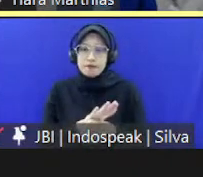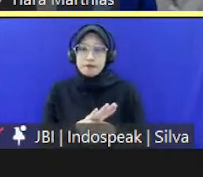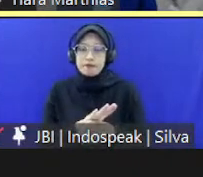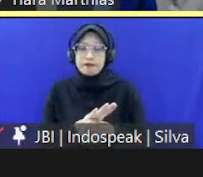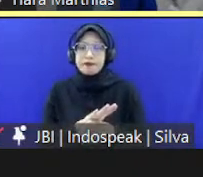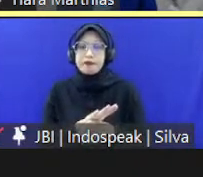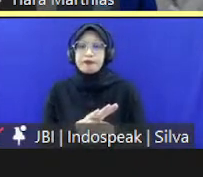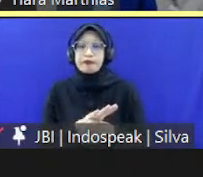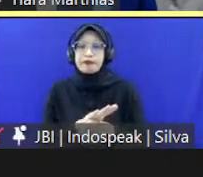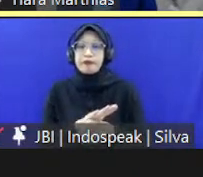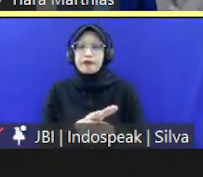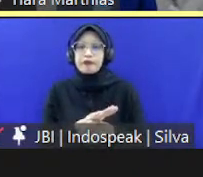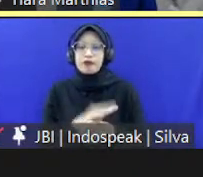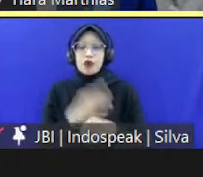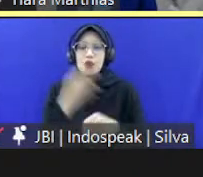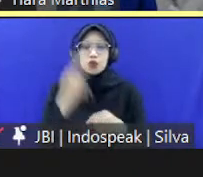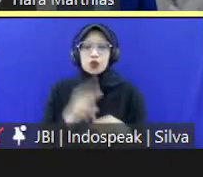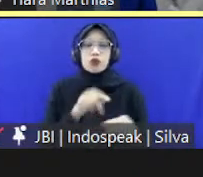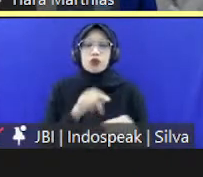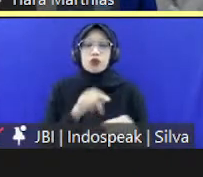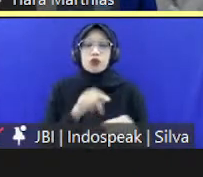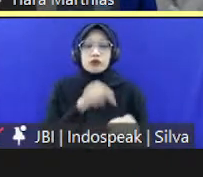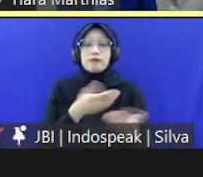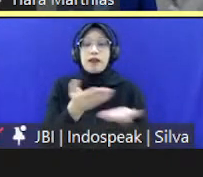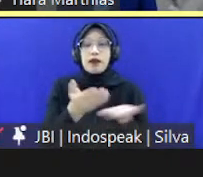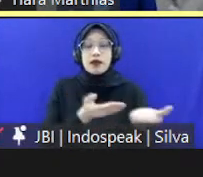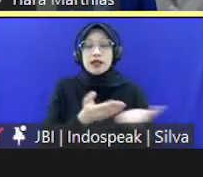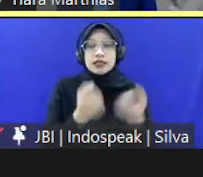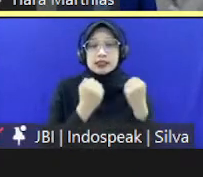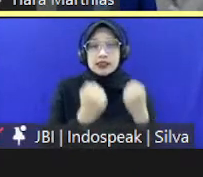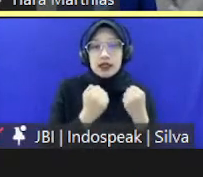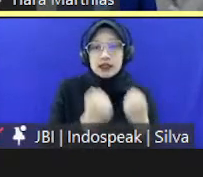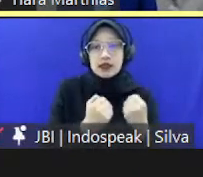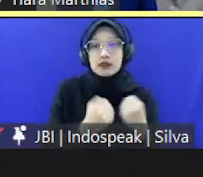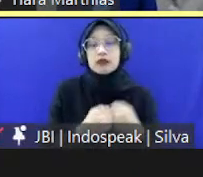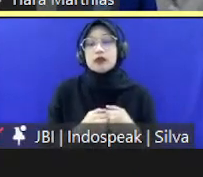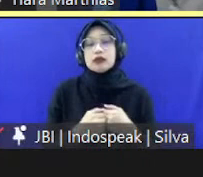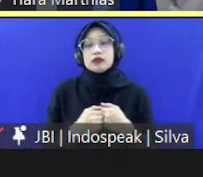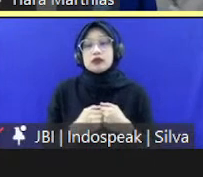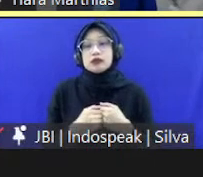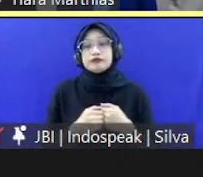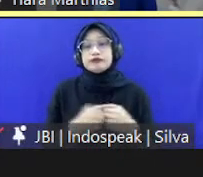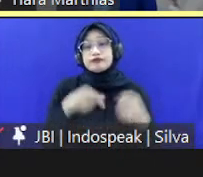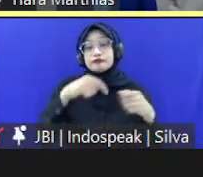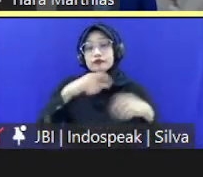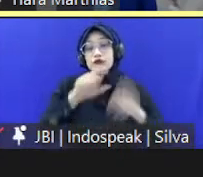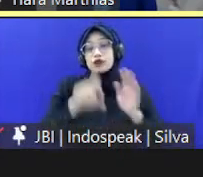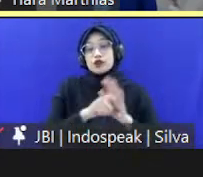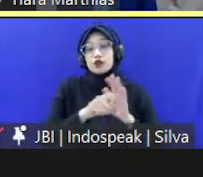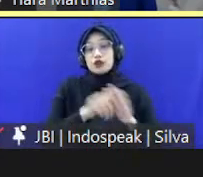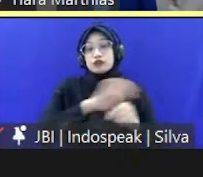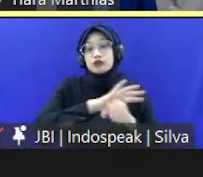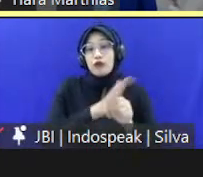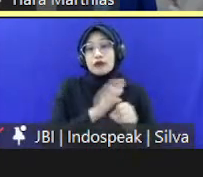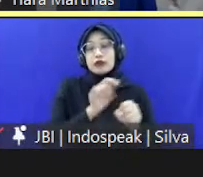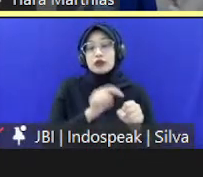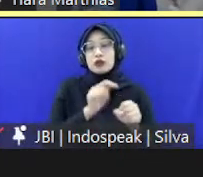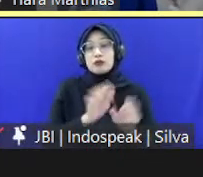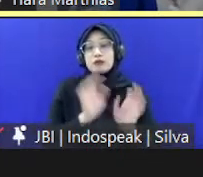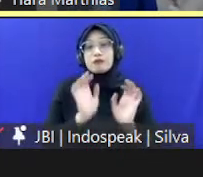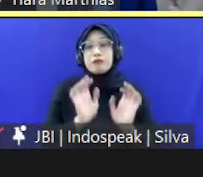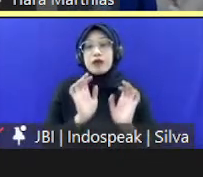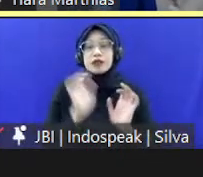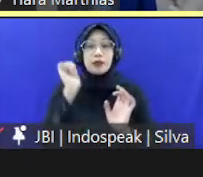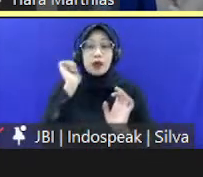also removing financial barriers. For example, in the COVID era, a lot of the women are tested for COVID, but